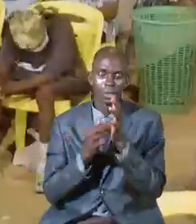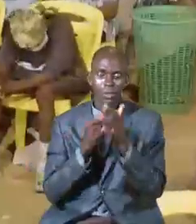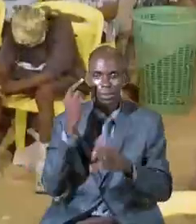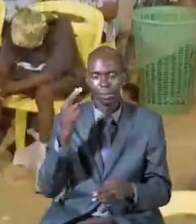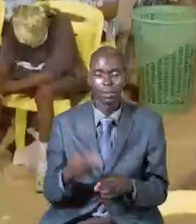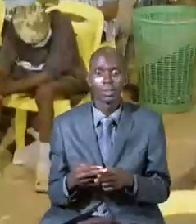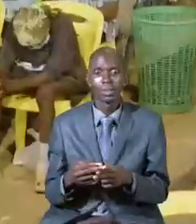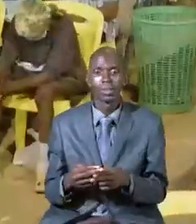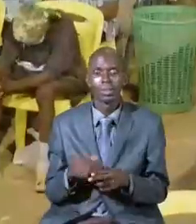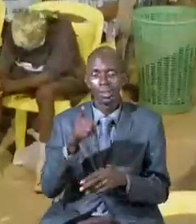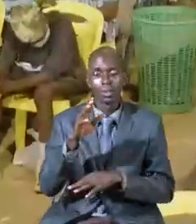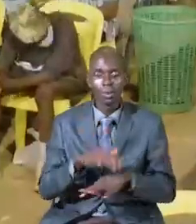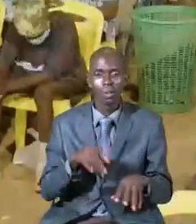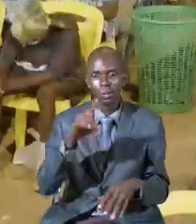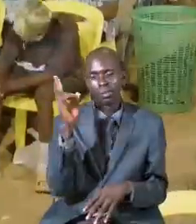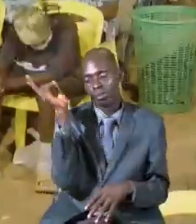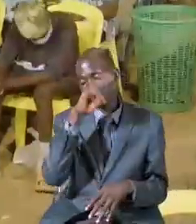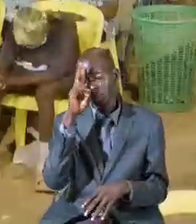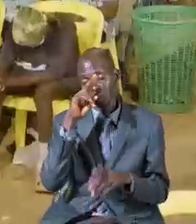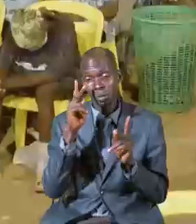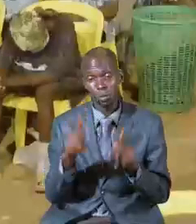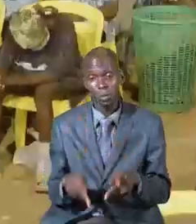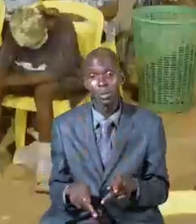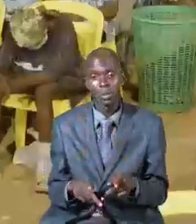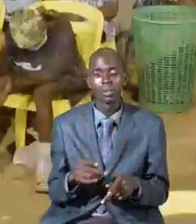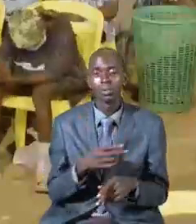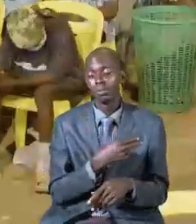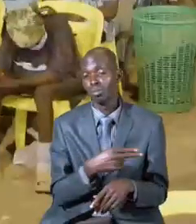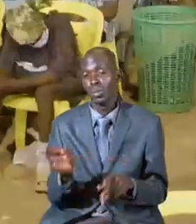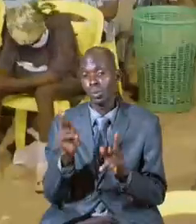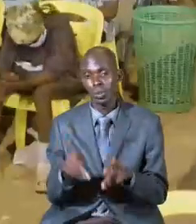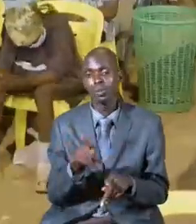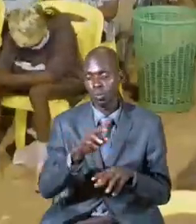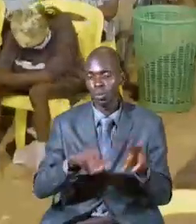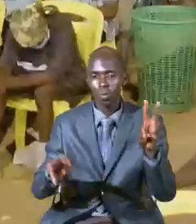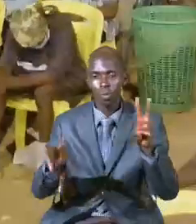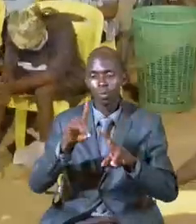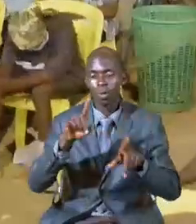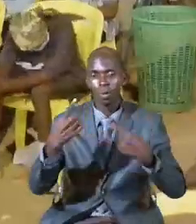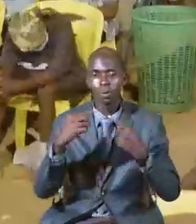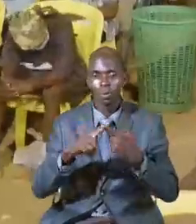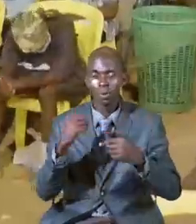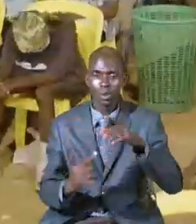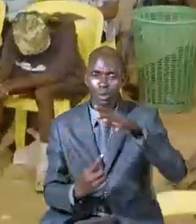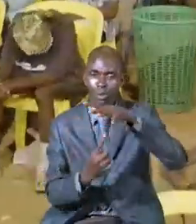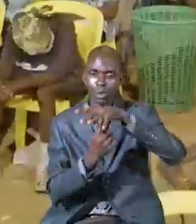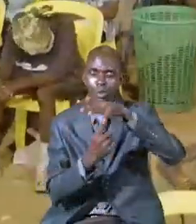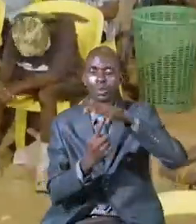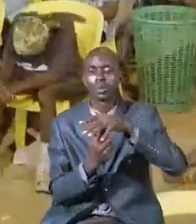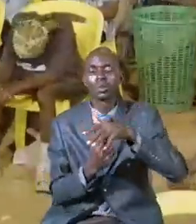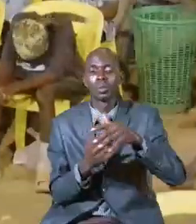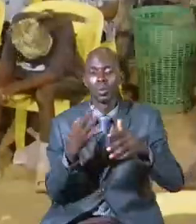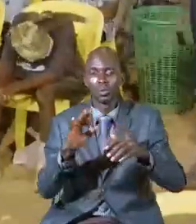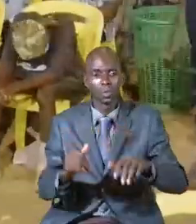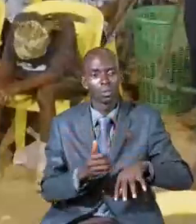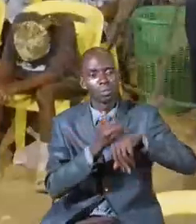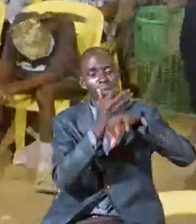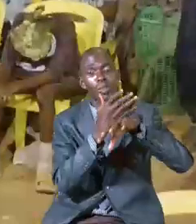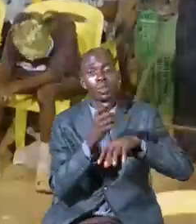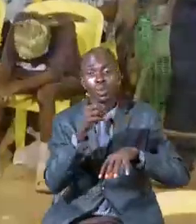what they called you. You are coming to the top of the mountain. Heads bowed and eyes closed. You want the Lord